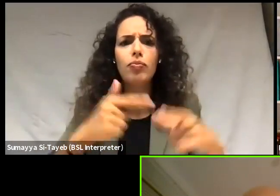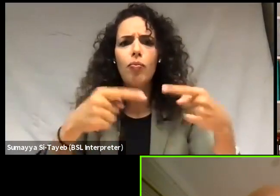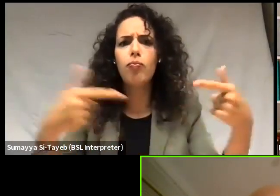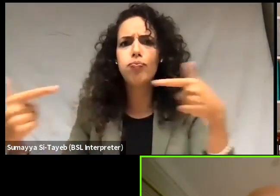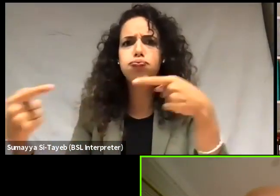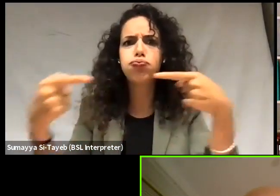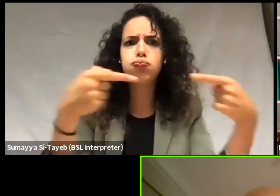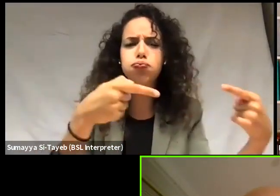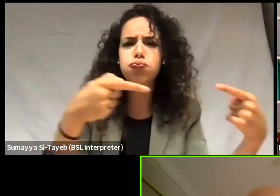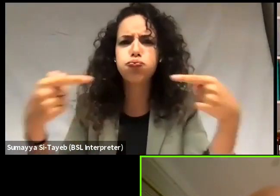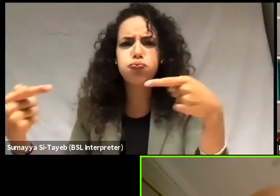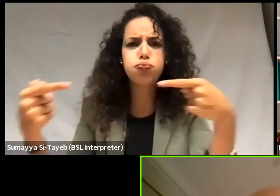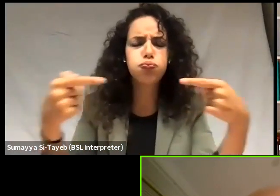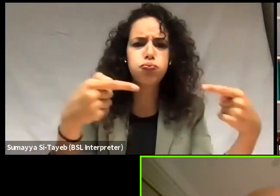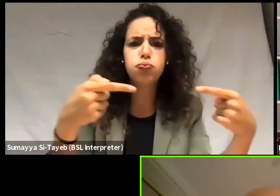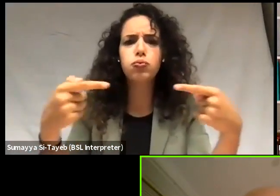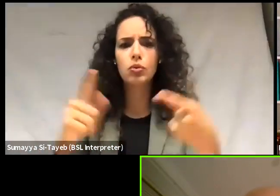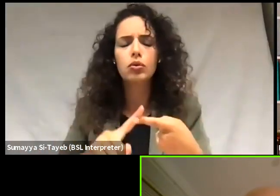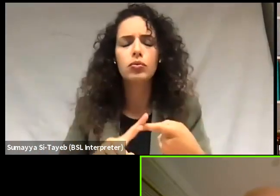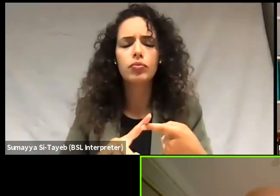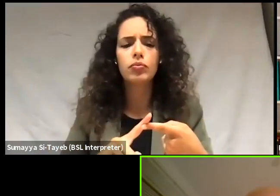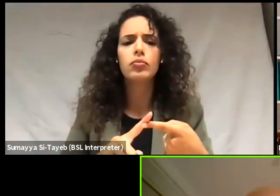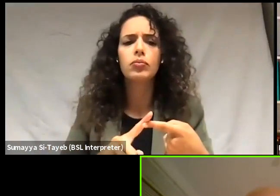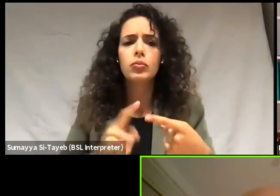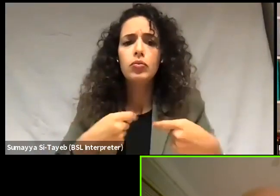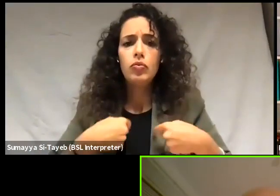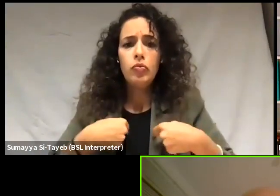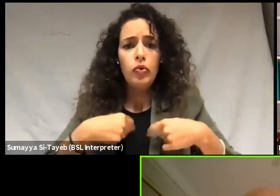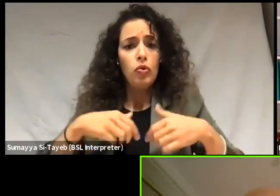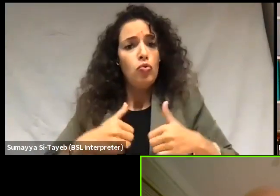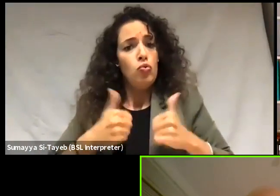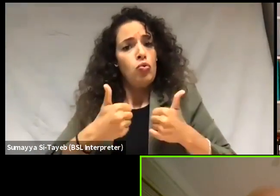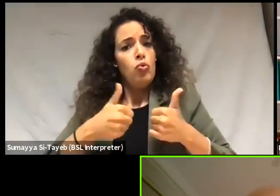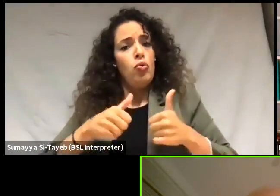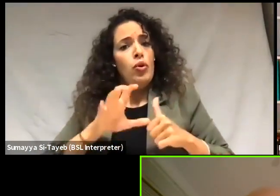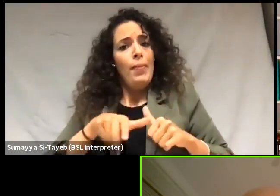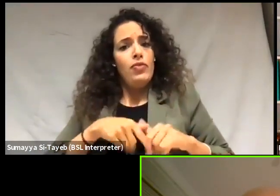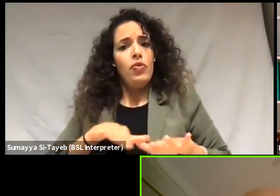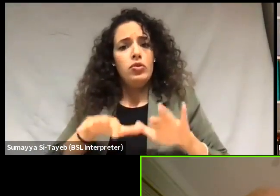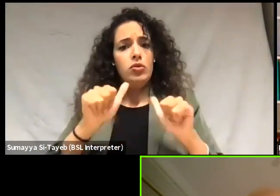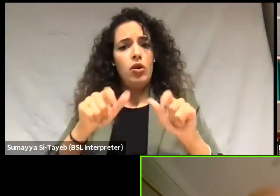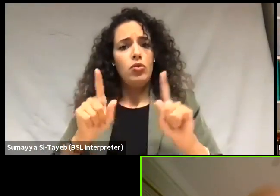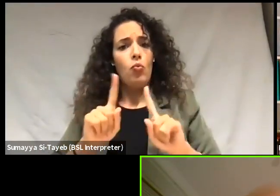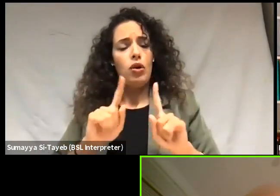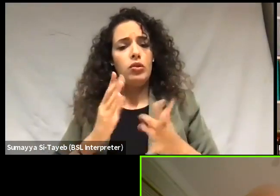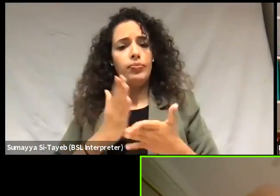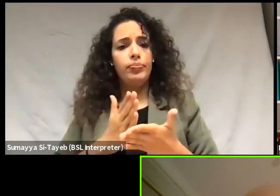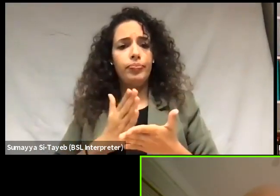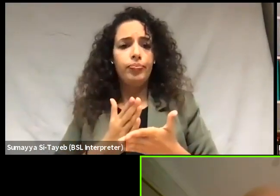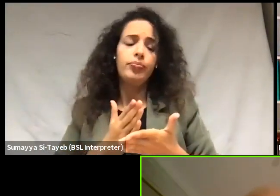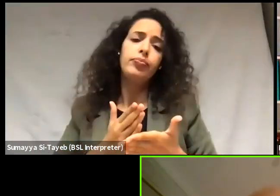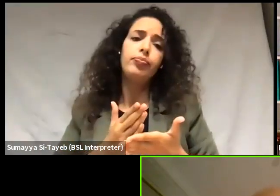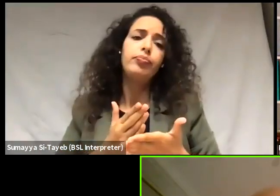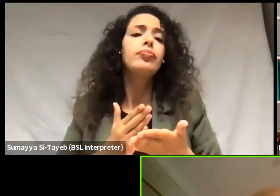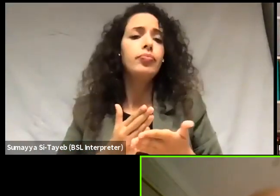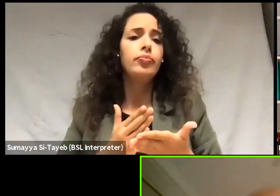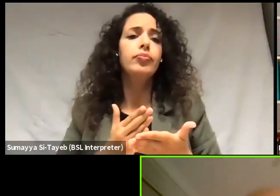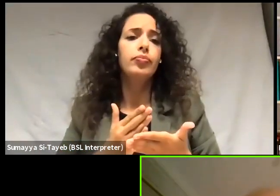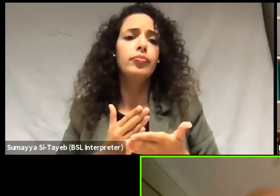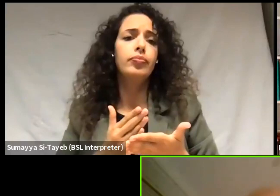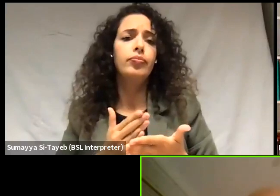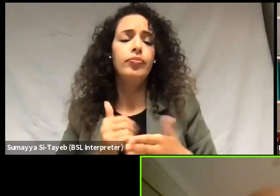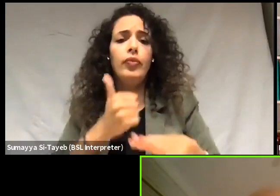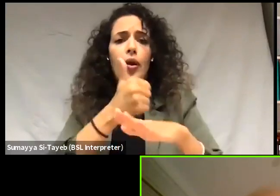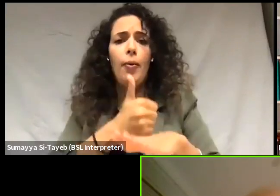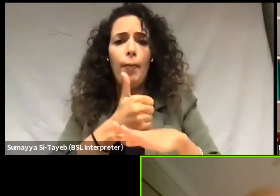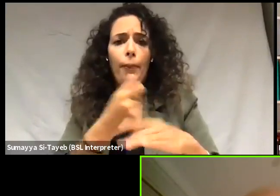good starting point for us was the very, very basic polemic that seemed to come out after